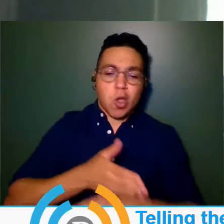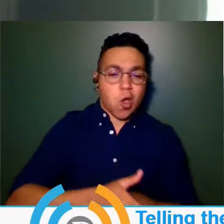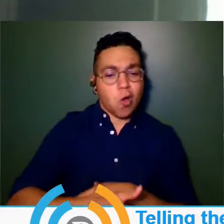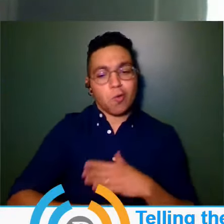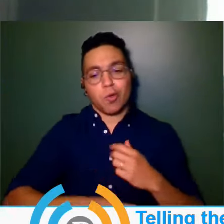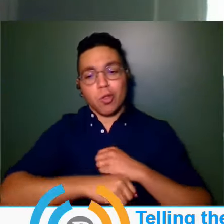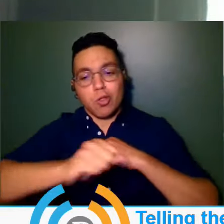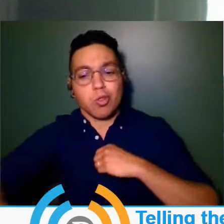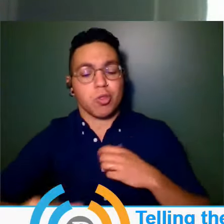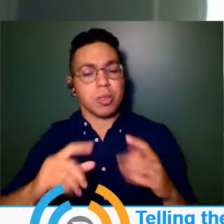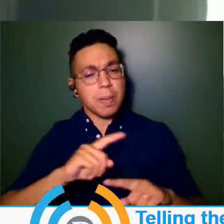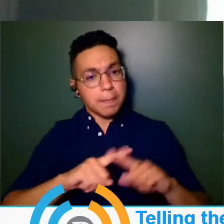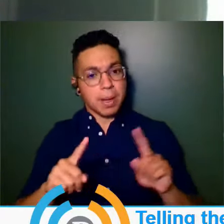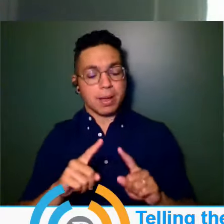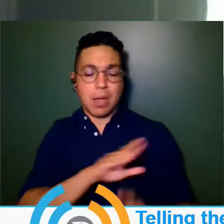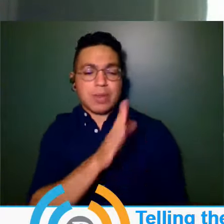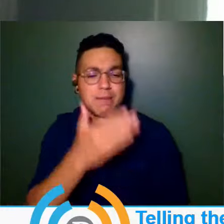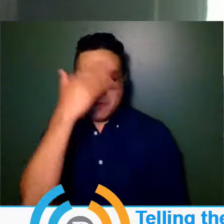this, and